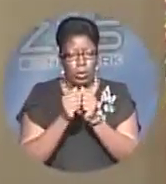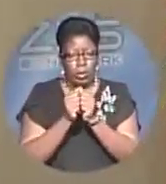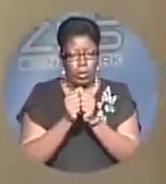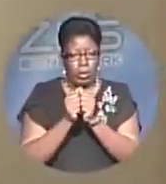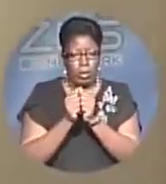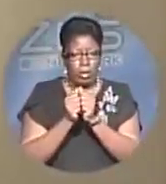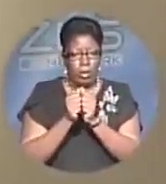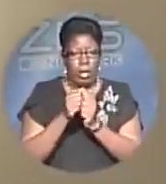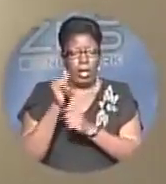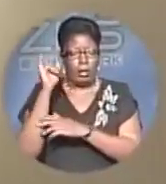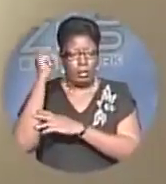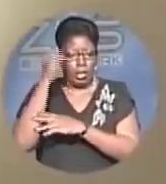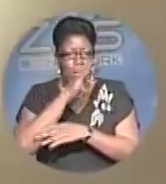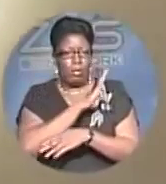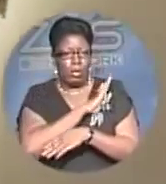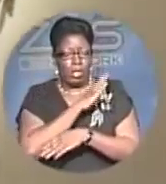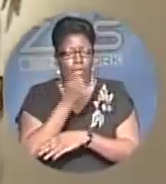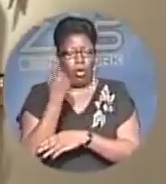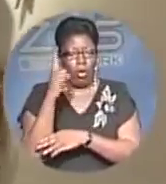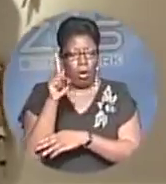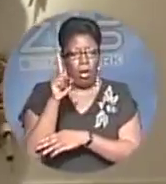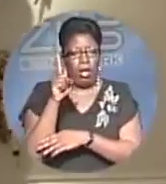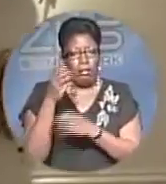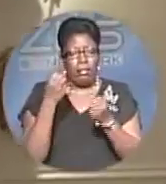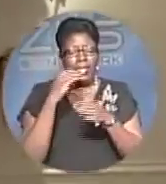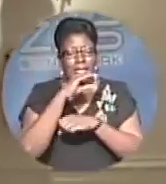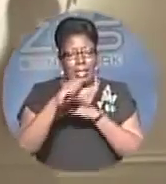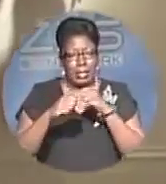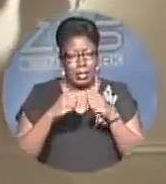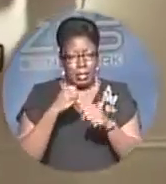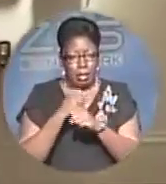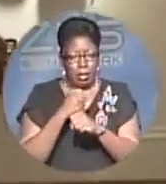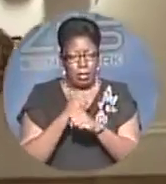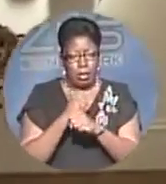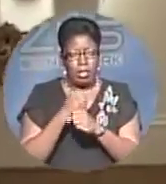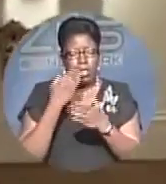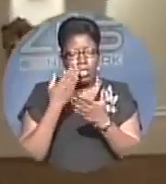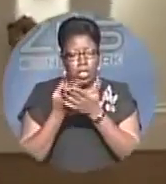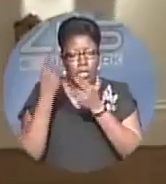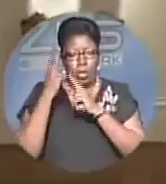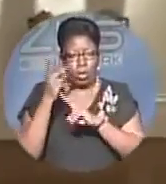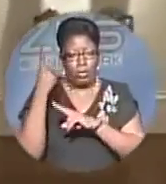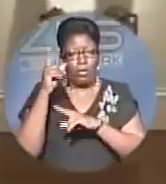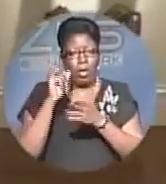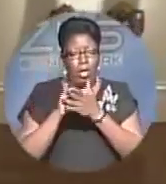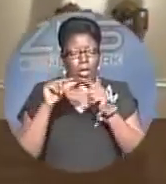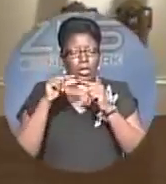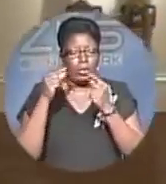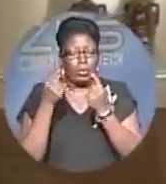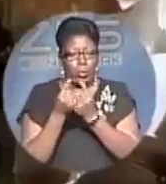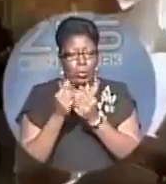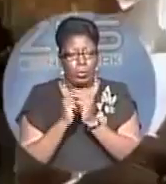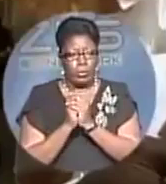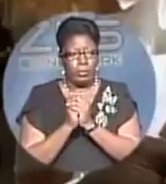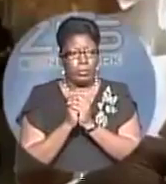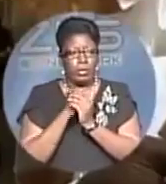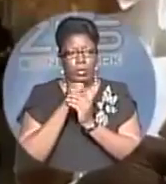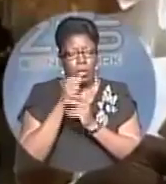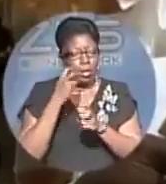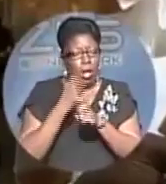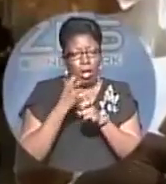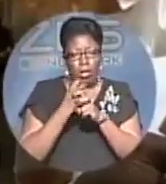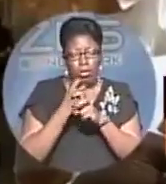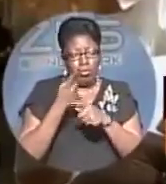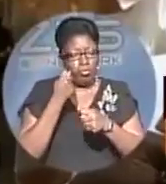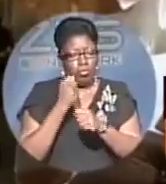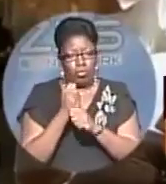nearly 20 years. He calls a national exhibition an unparalleled honor for the group. We're not afraid to try the hard themes. We're not afraid to